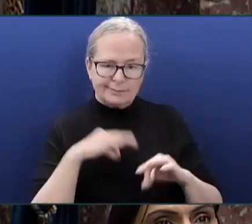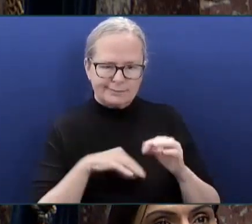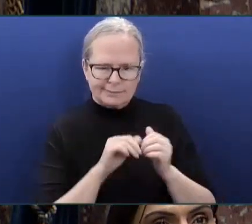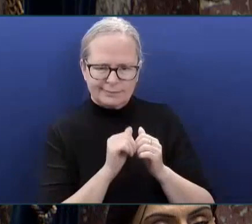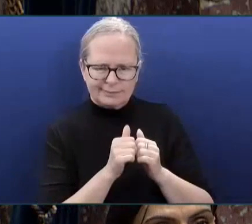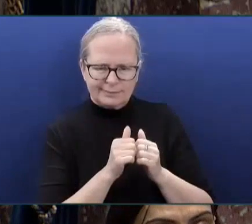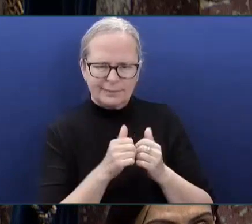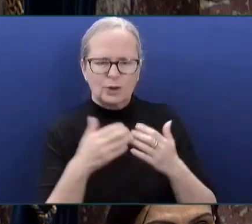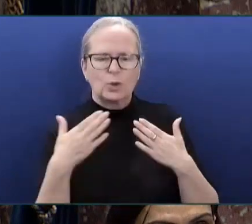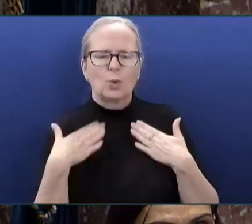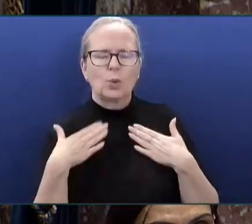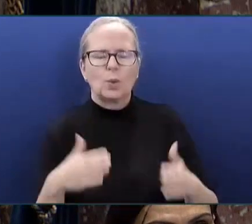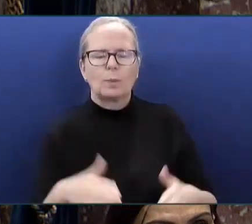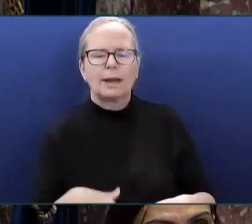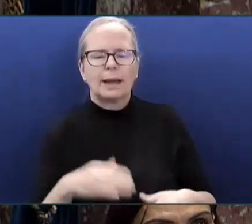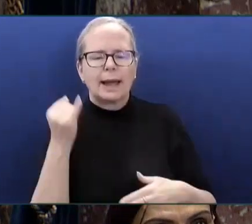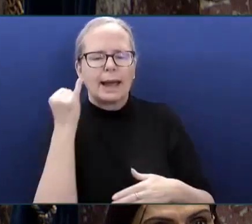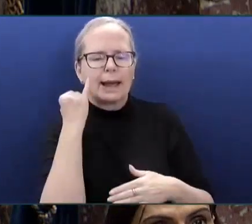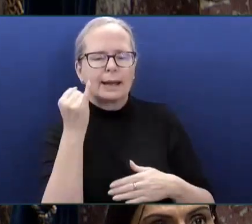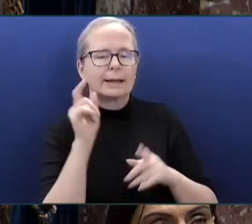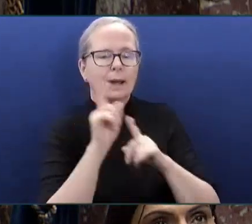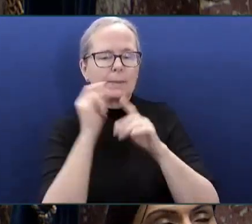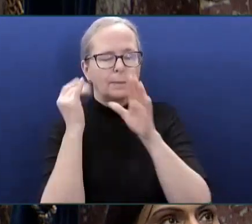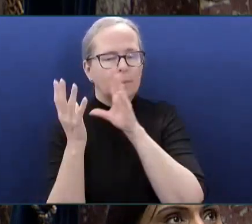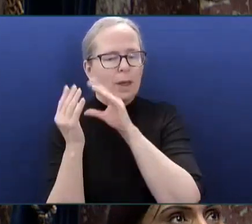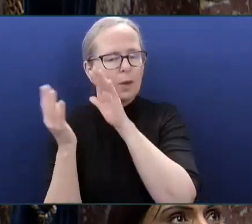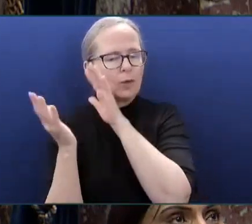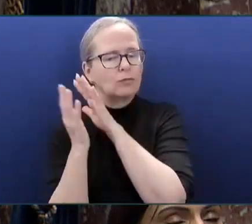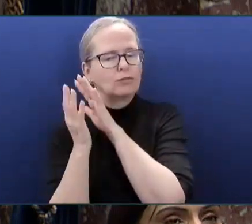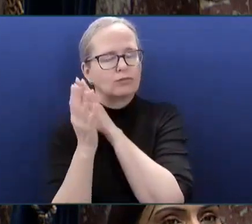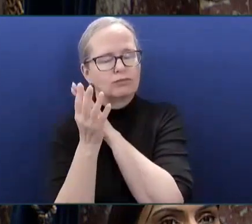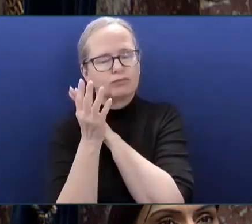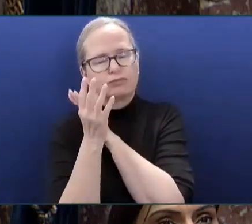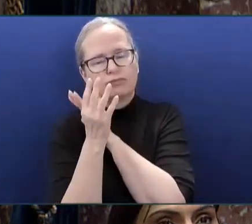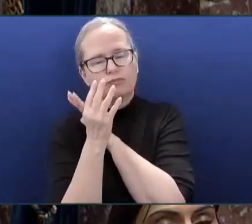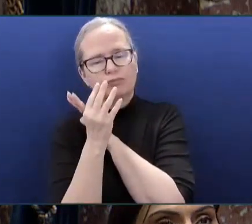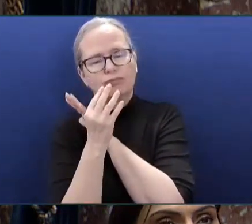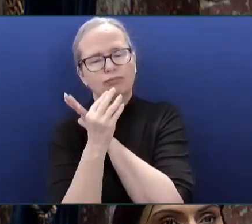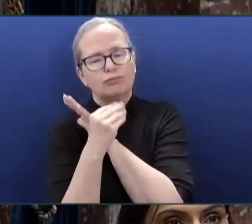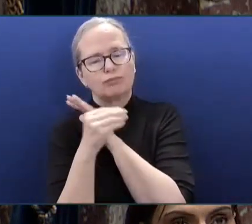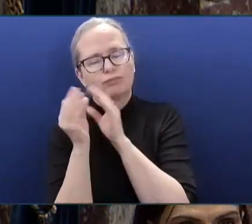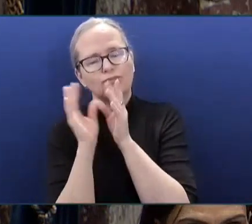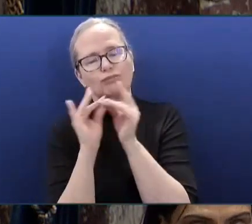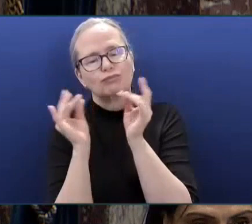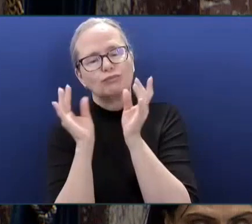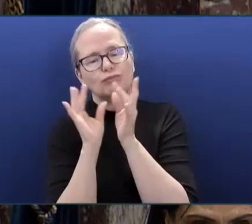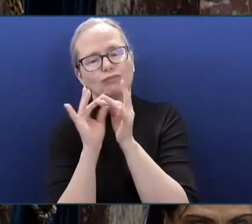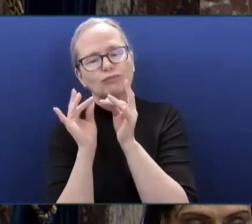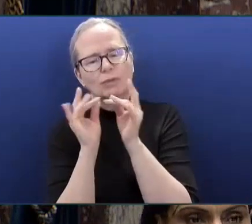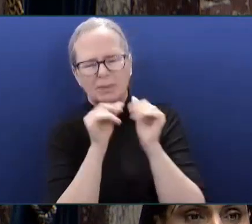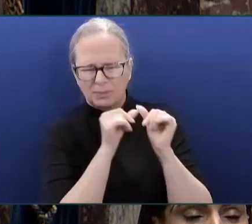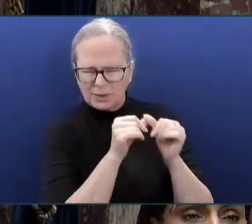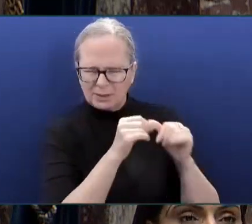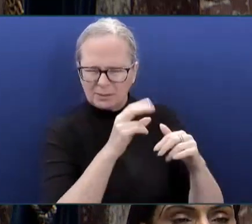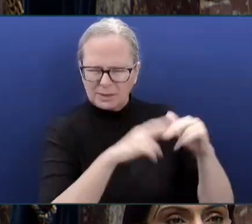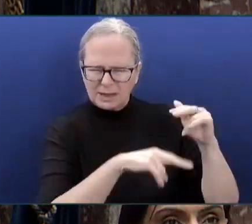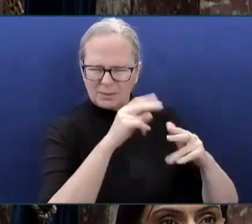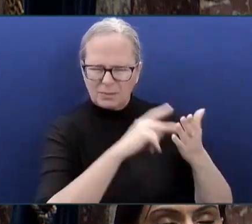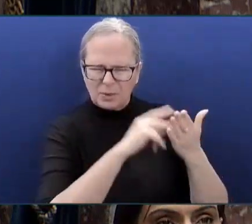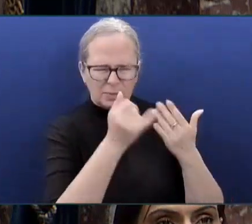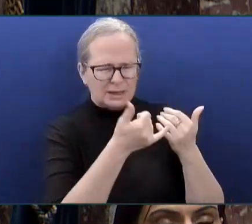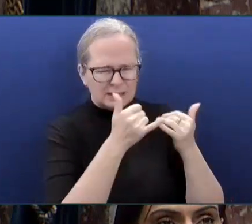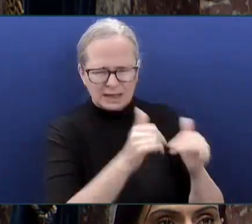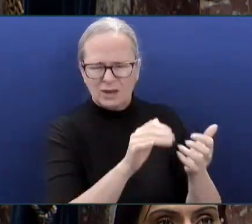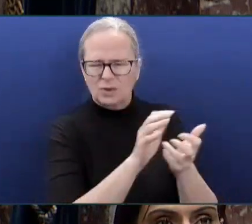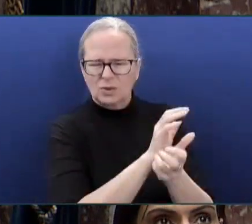day, permitting our destructive behavior to continue tomorrow, Mr. Speaker. Carbon credits don't exist in